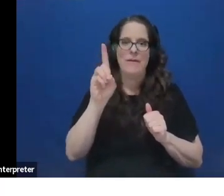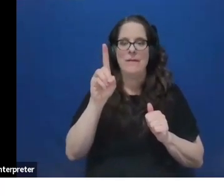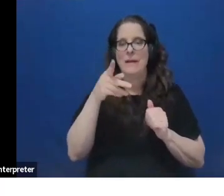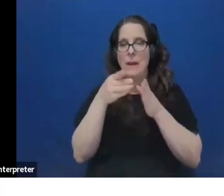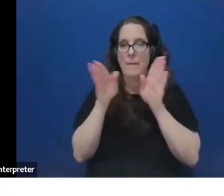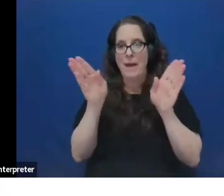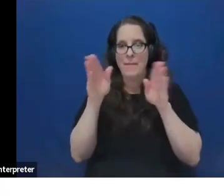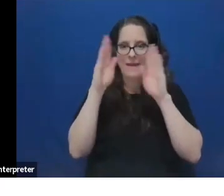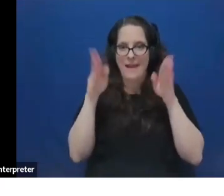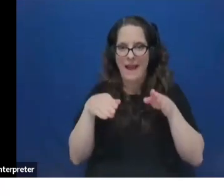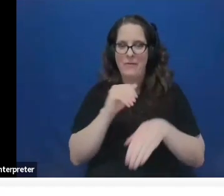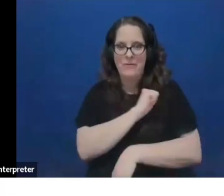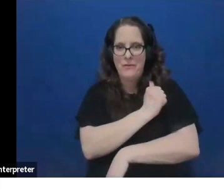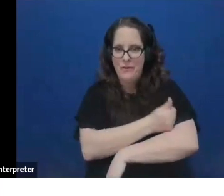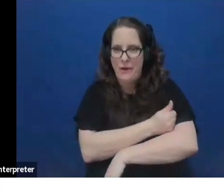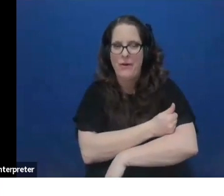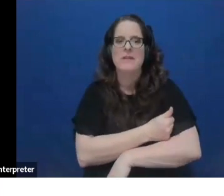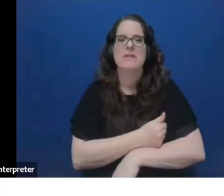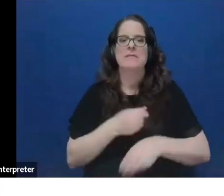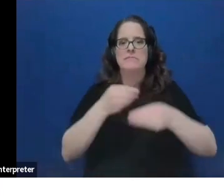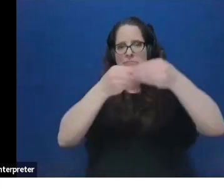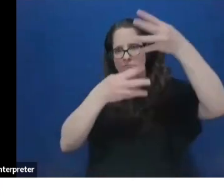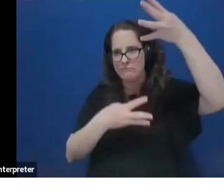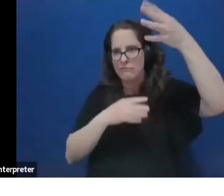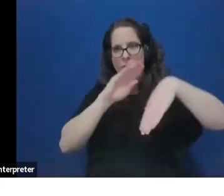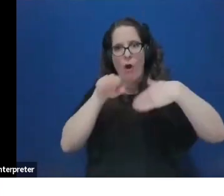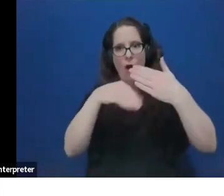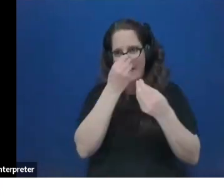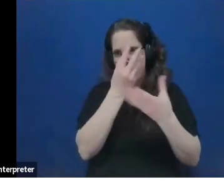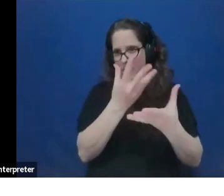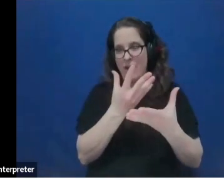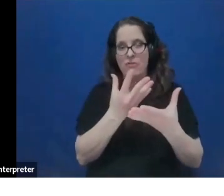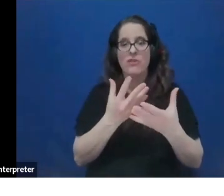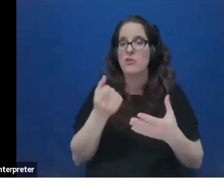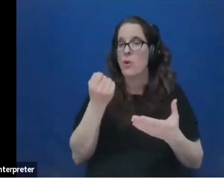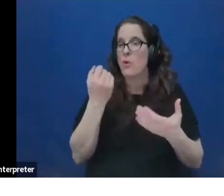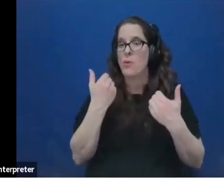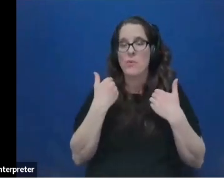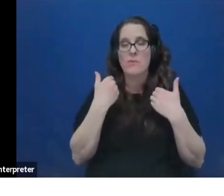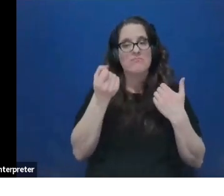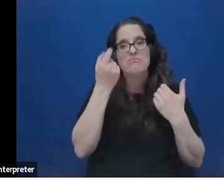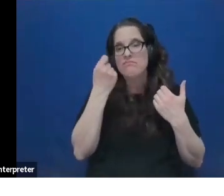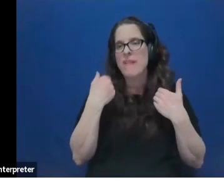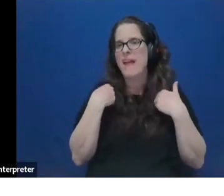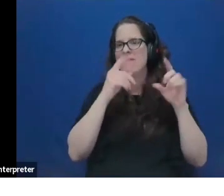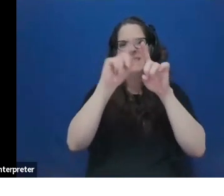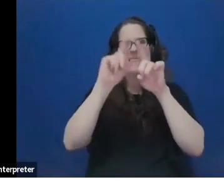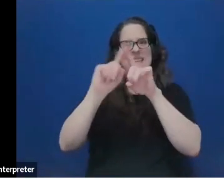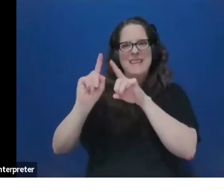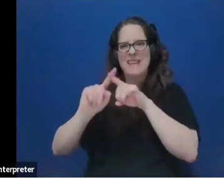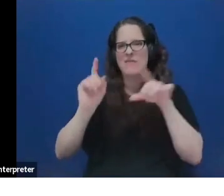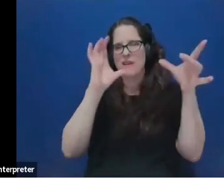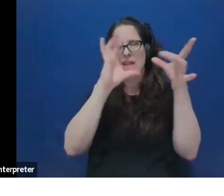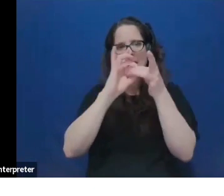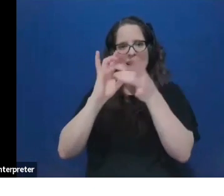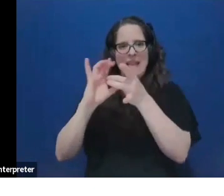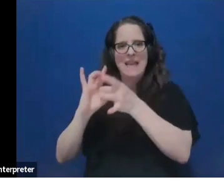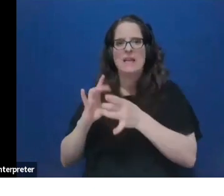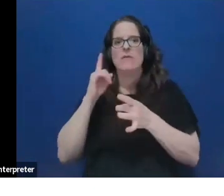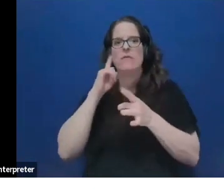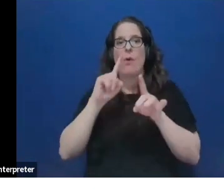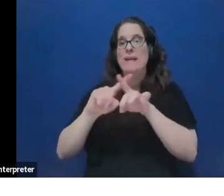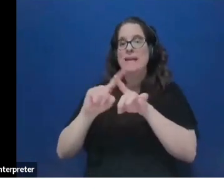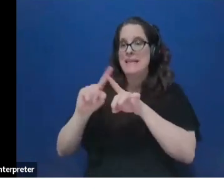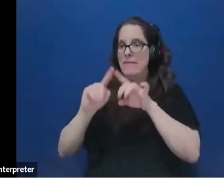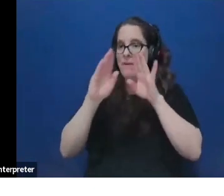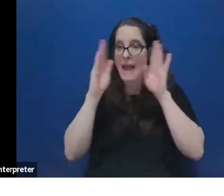Maryland Public Housing Authorities, all the information. And you can click on all these links. We have links to most of these housing authorities